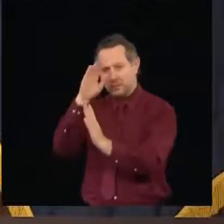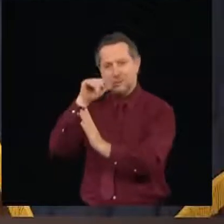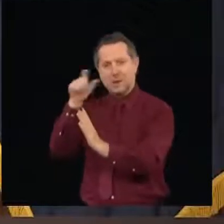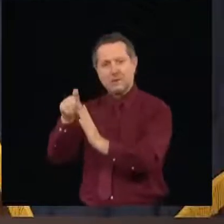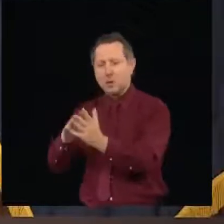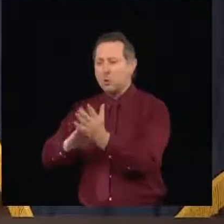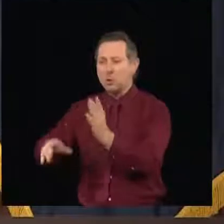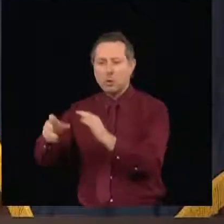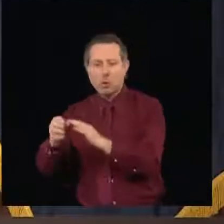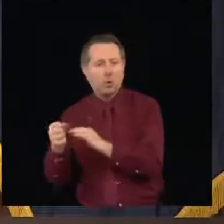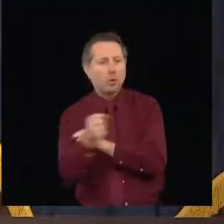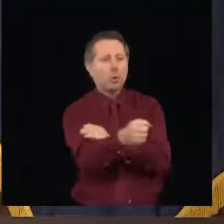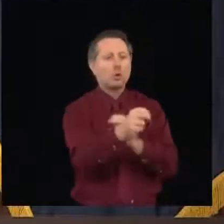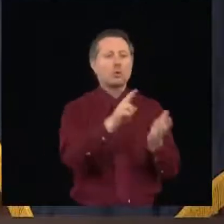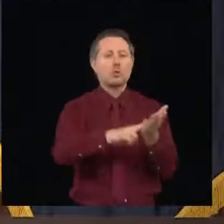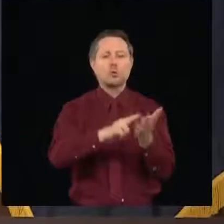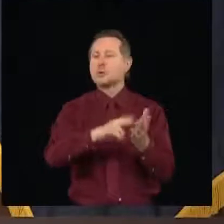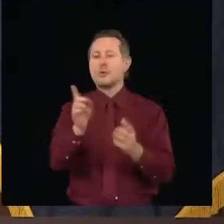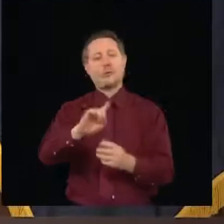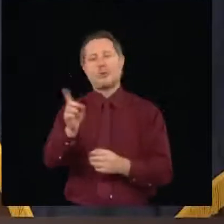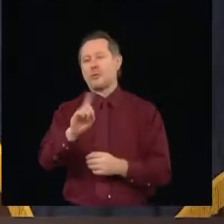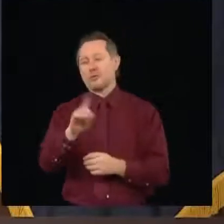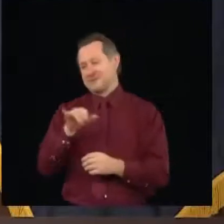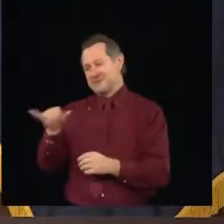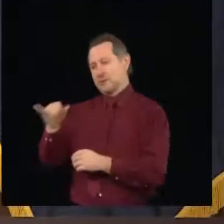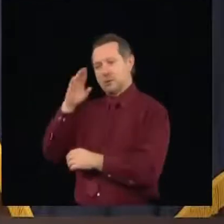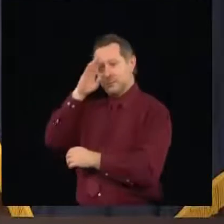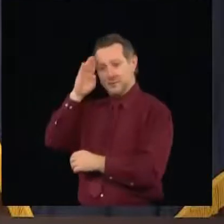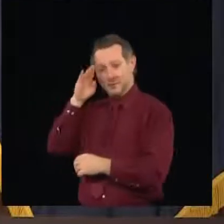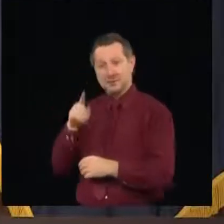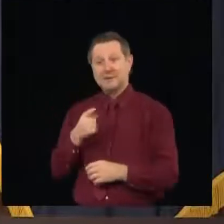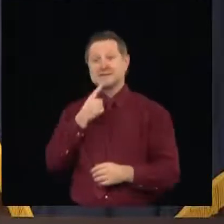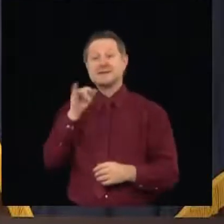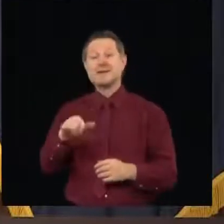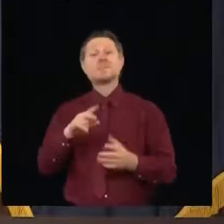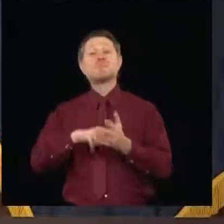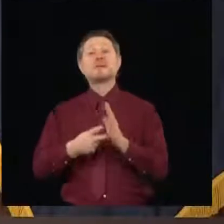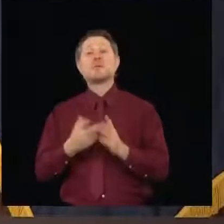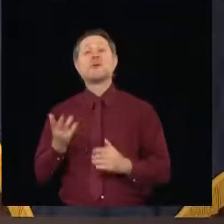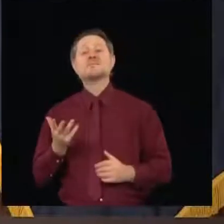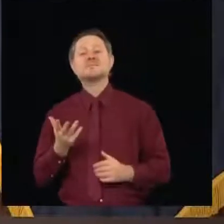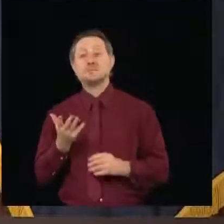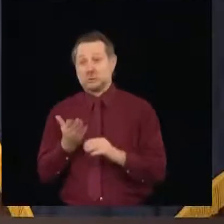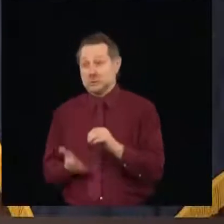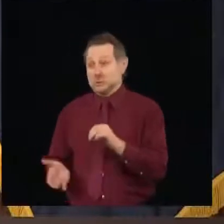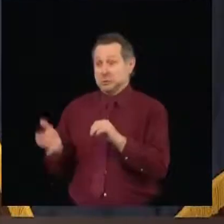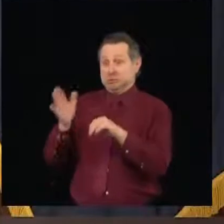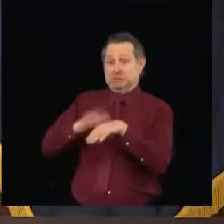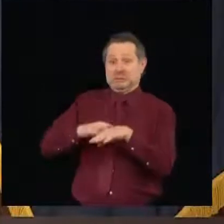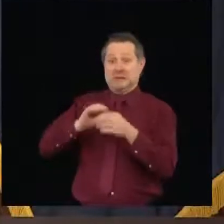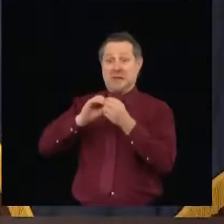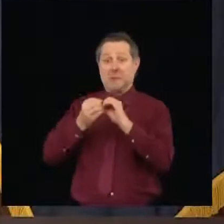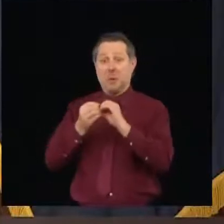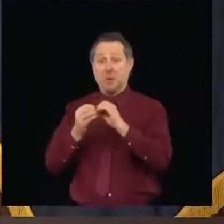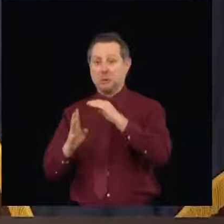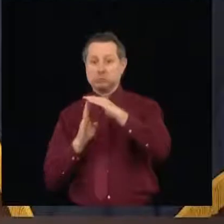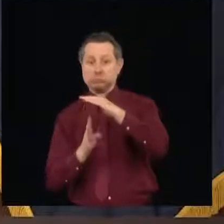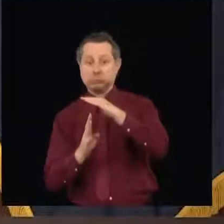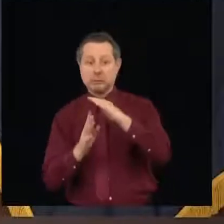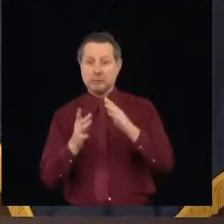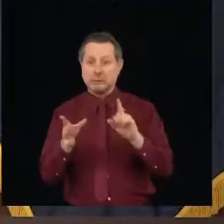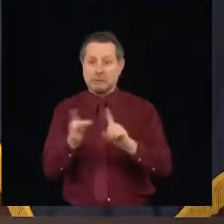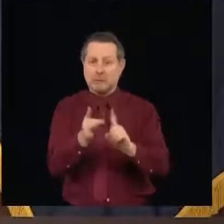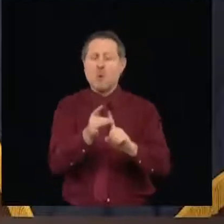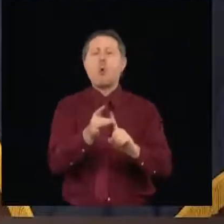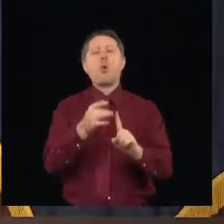to nursing homes, they're saying that's artificially increasing the hospitalization rate. I get the point. And